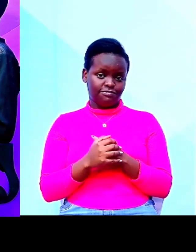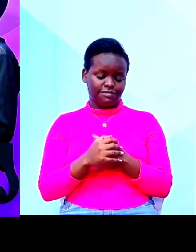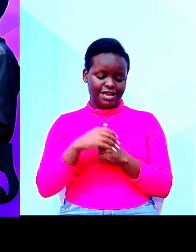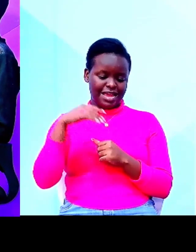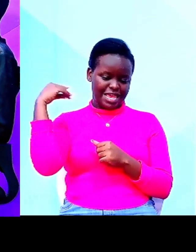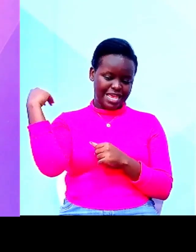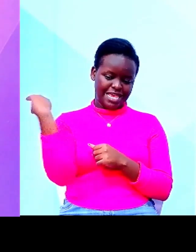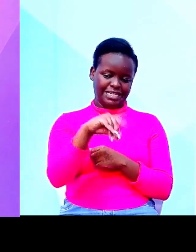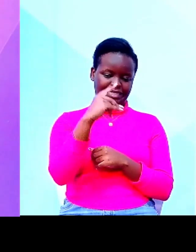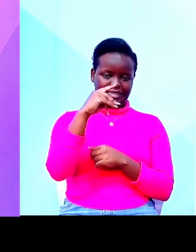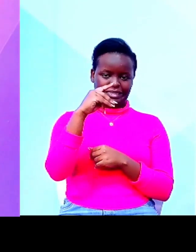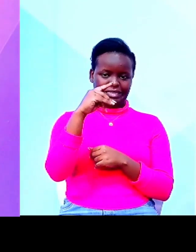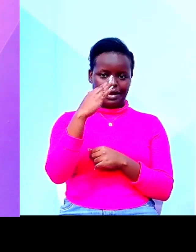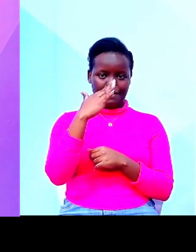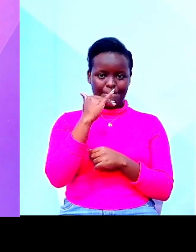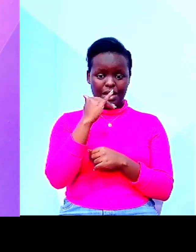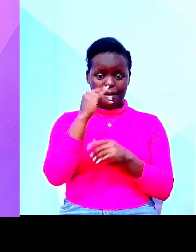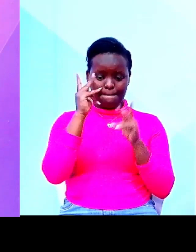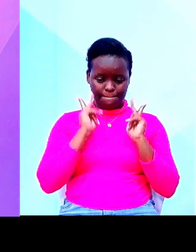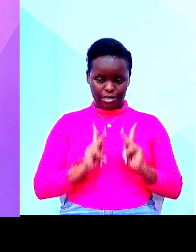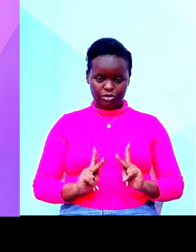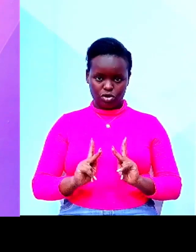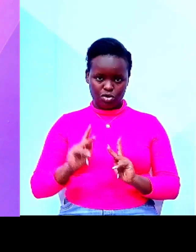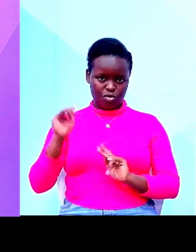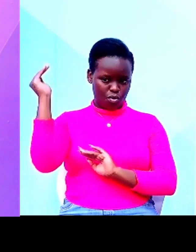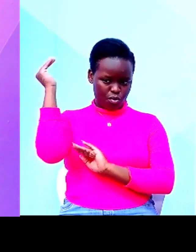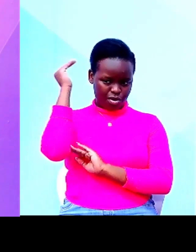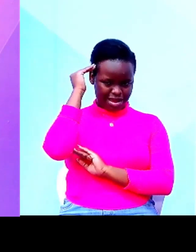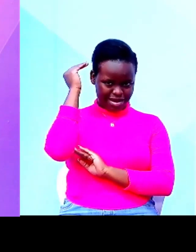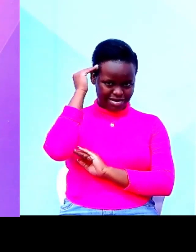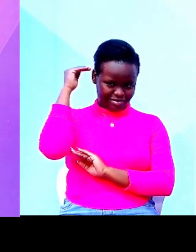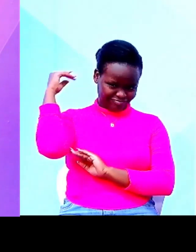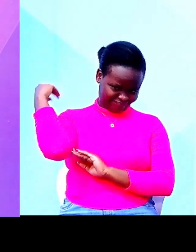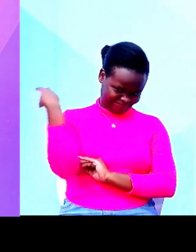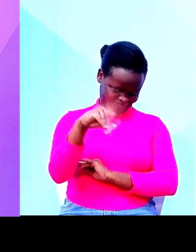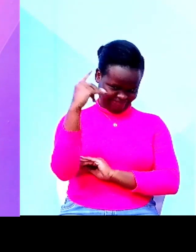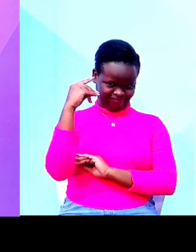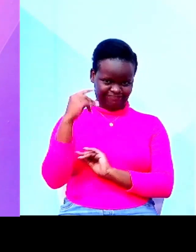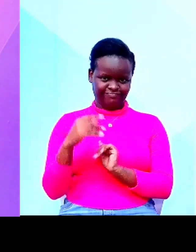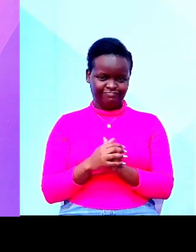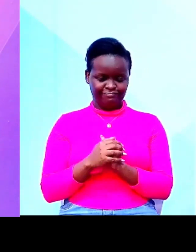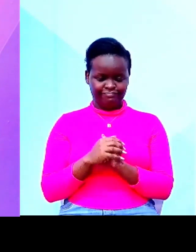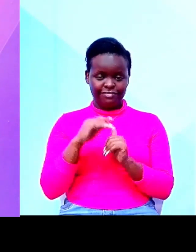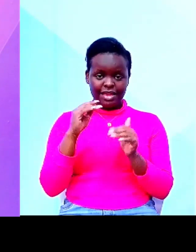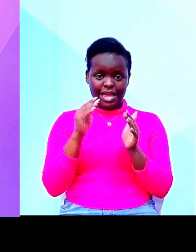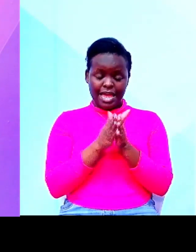hit by somebody on the head, and